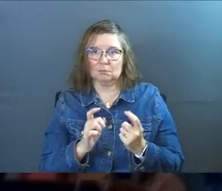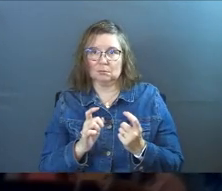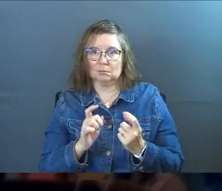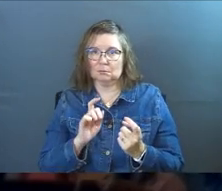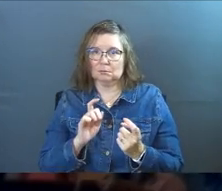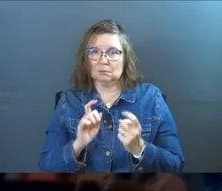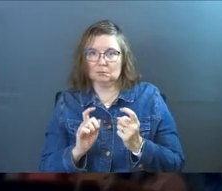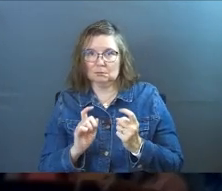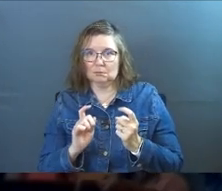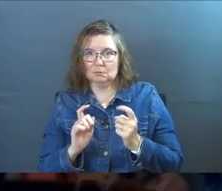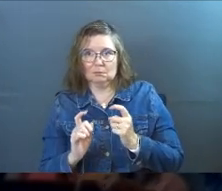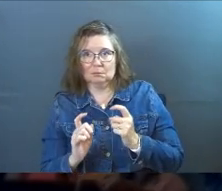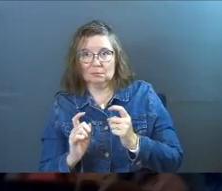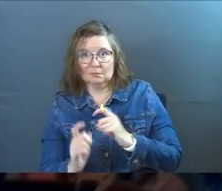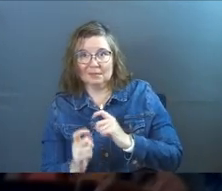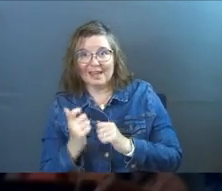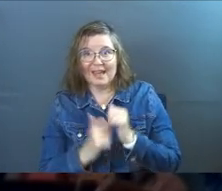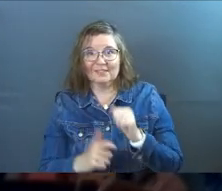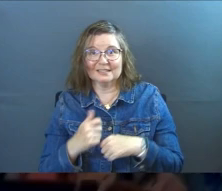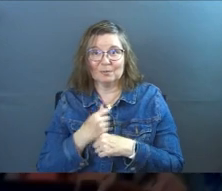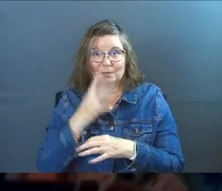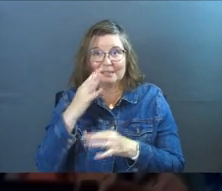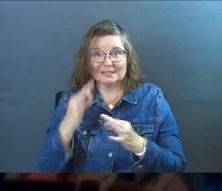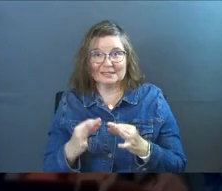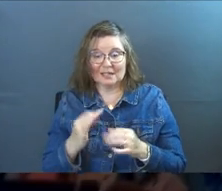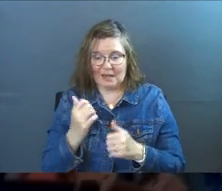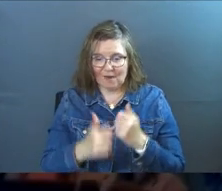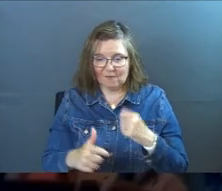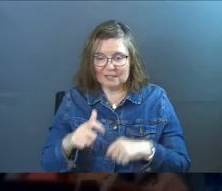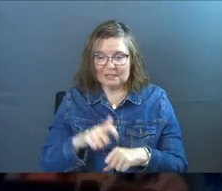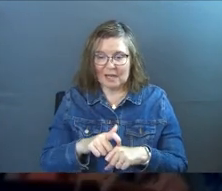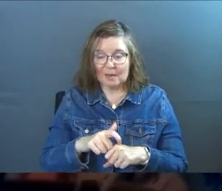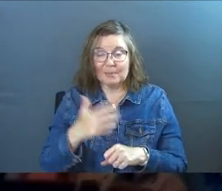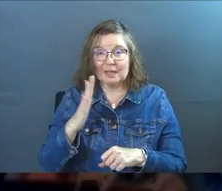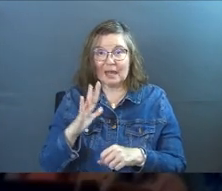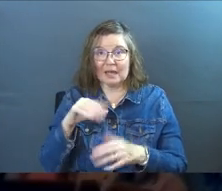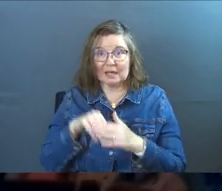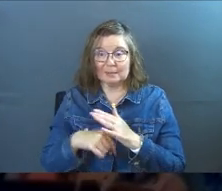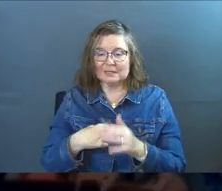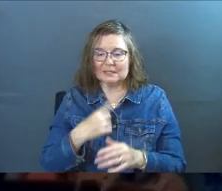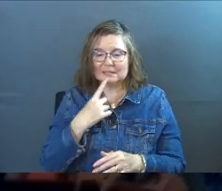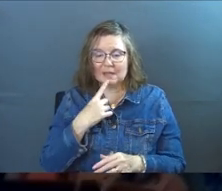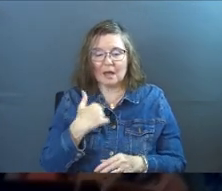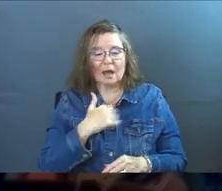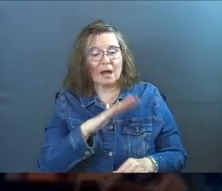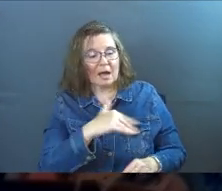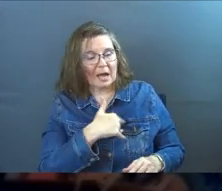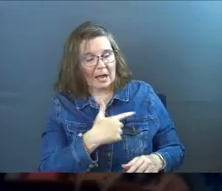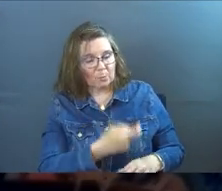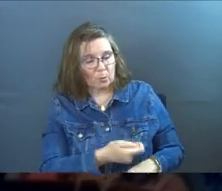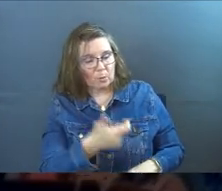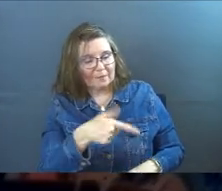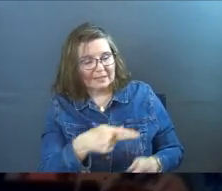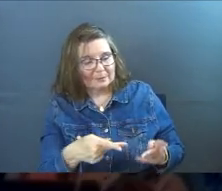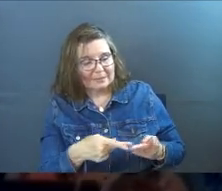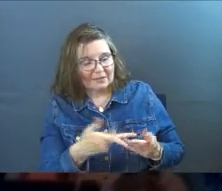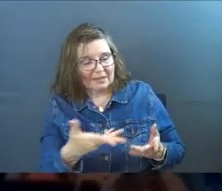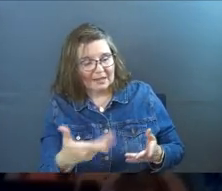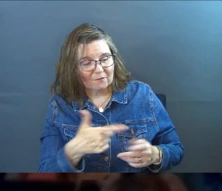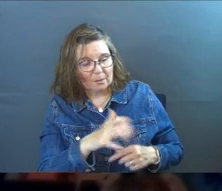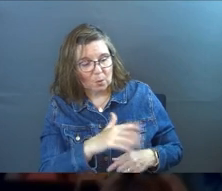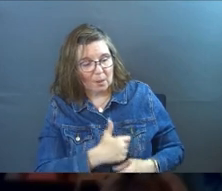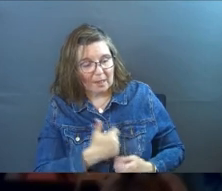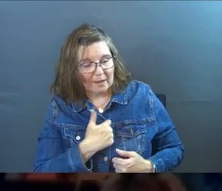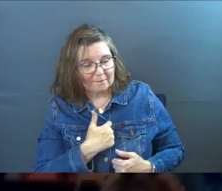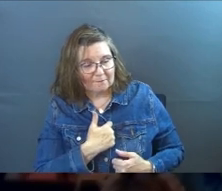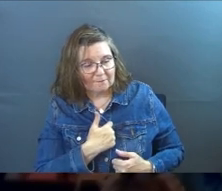at a time, every single time you make one of those decisions. And every single time that God comes in and says, I'm removing this particular joy from